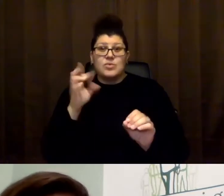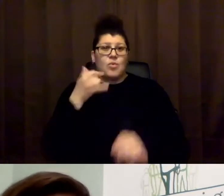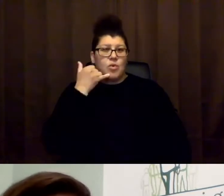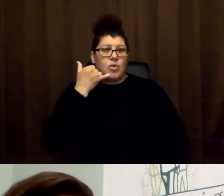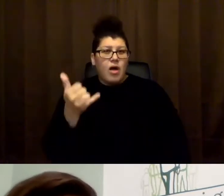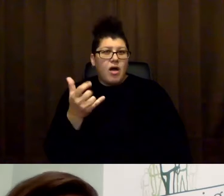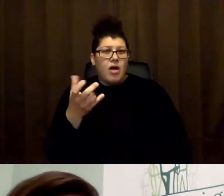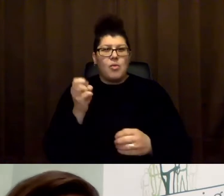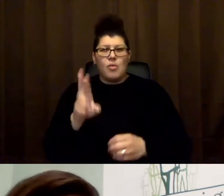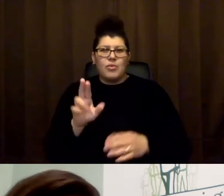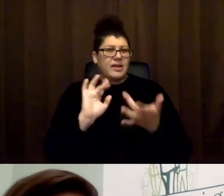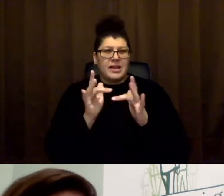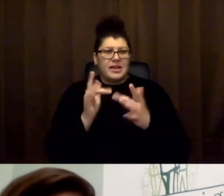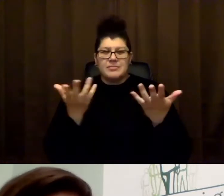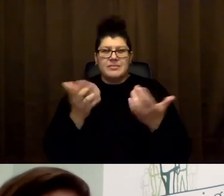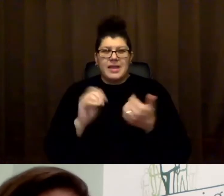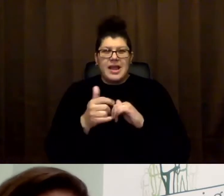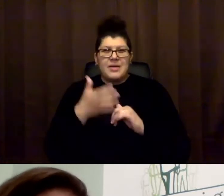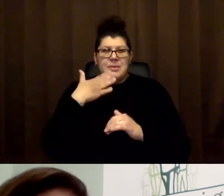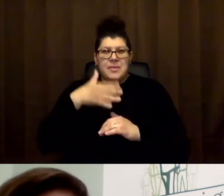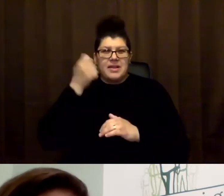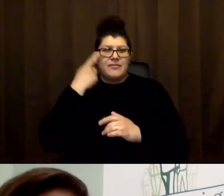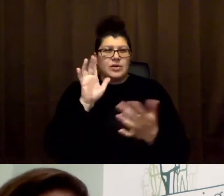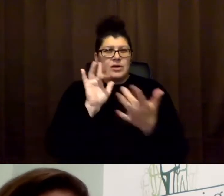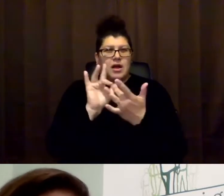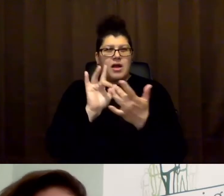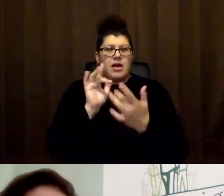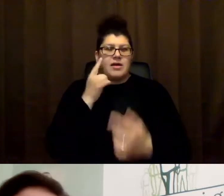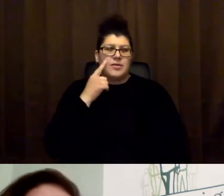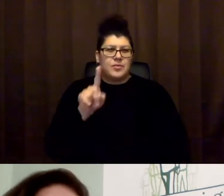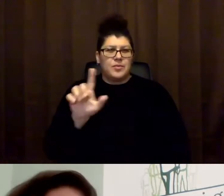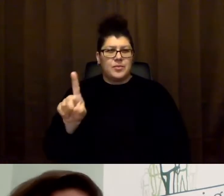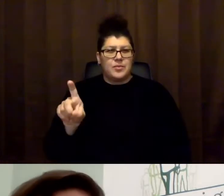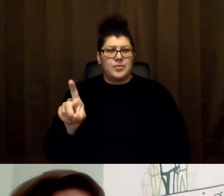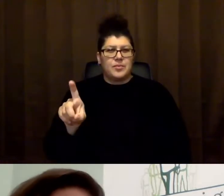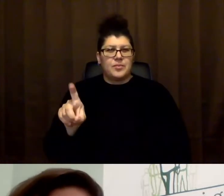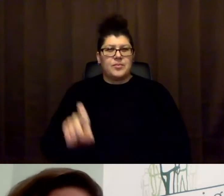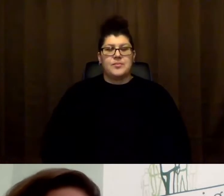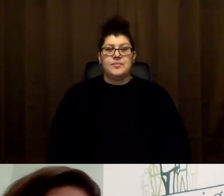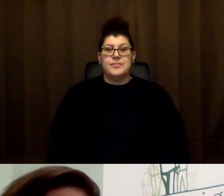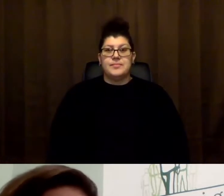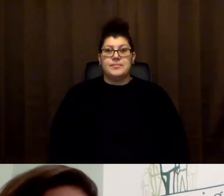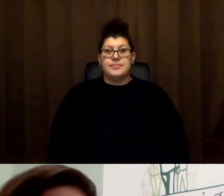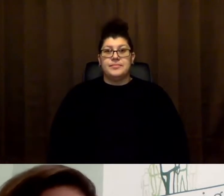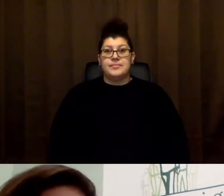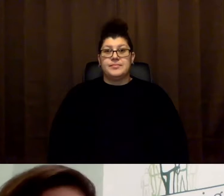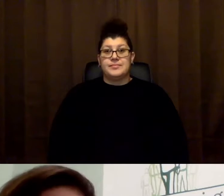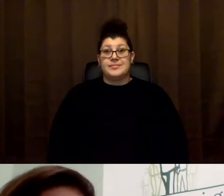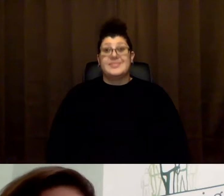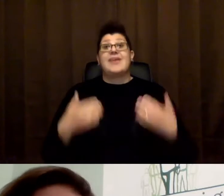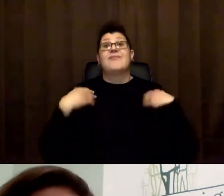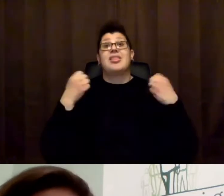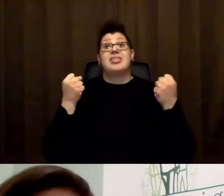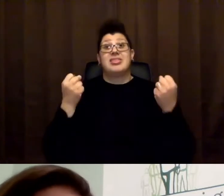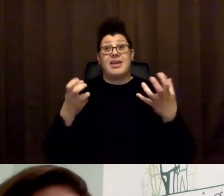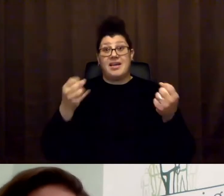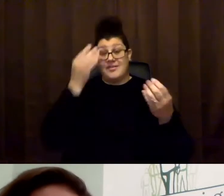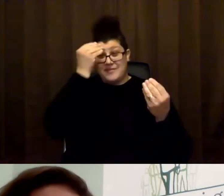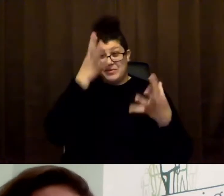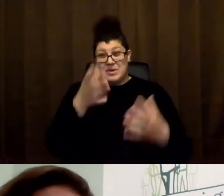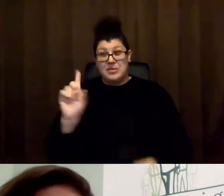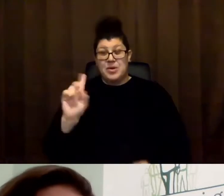get online beforehand? How are people best, to get in touch with you? So there is a lot of information on our website,